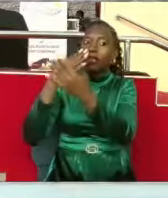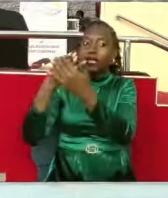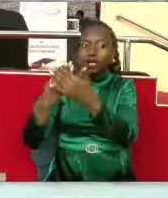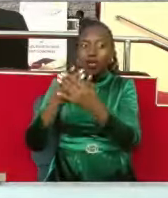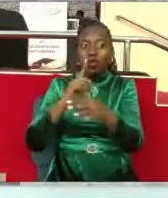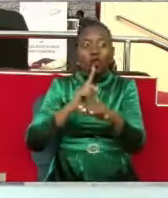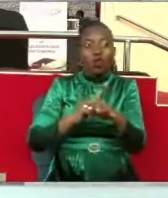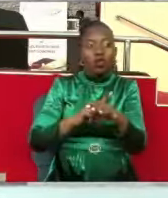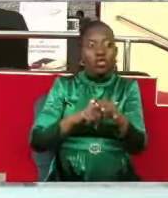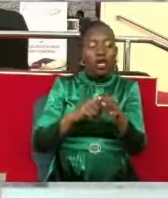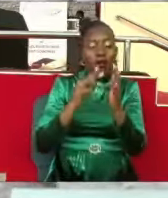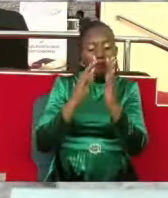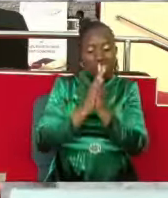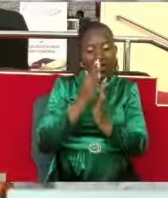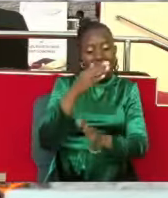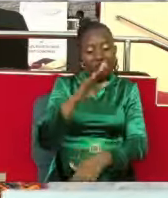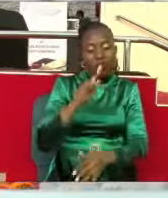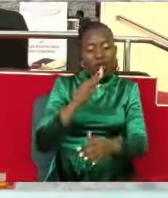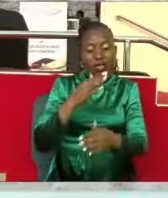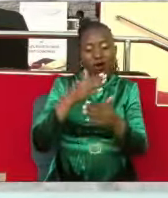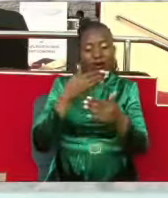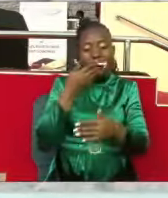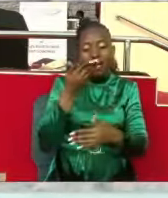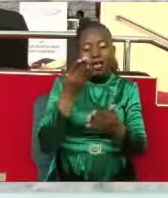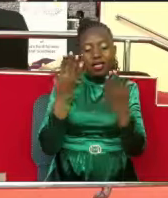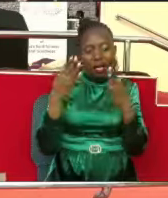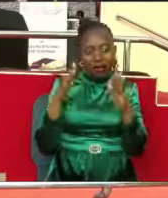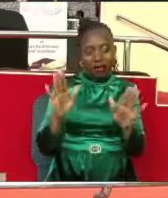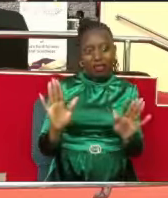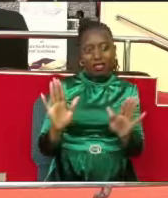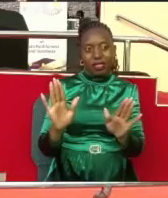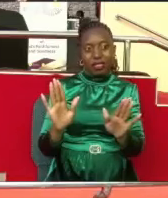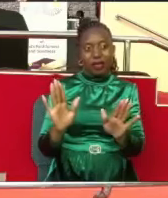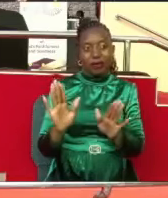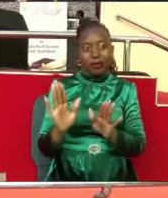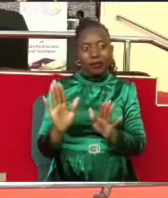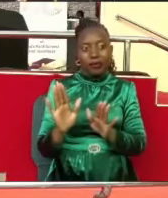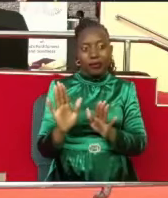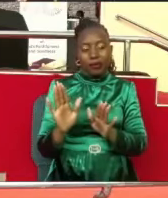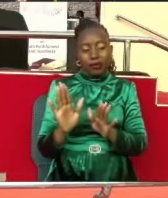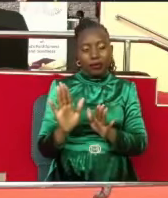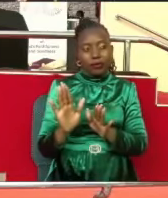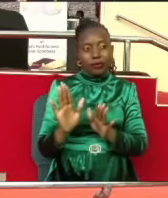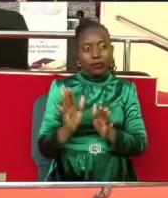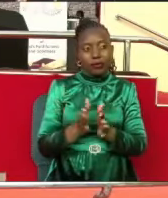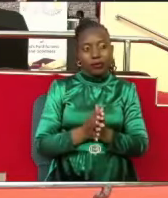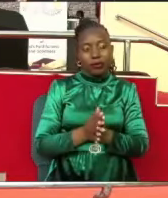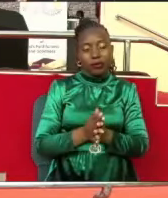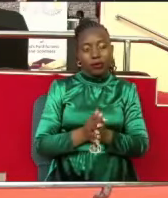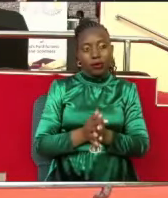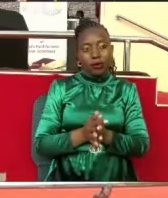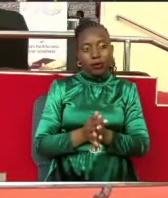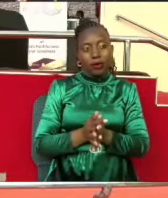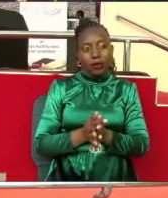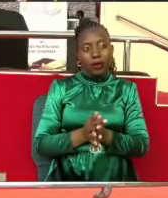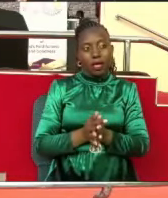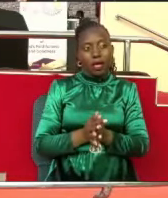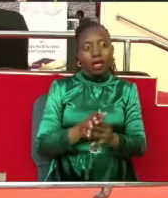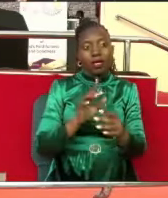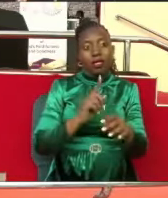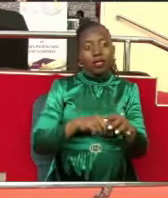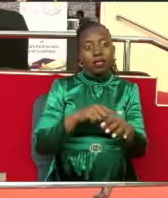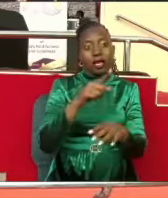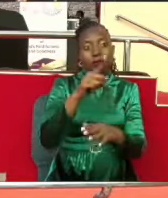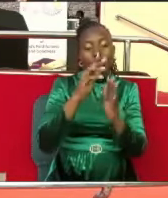been answered the very way you wanted them. Wakati mwingi unafurahia sana unaposema asante Mungu maombi yako yamejibiwa jinsi ulivyotarajia. When you prayed